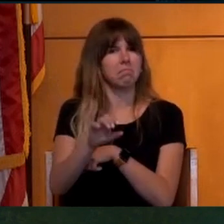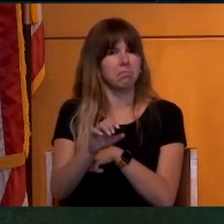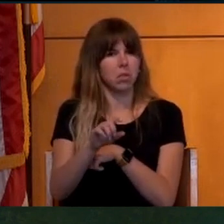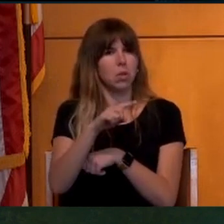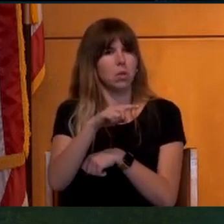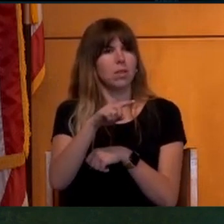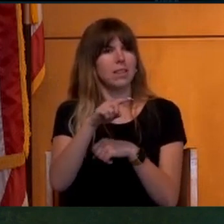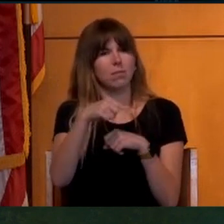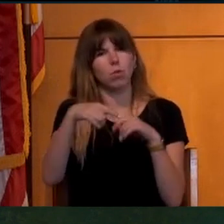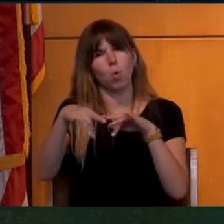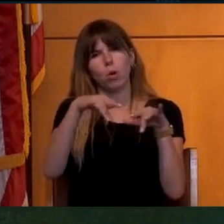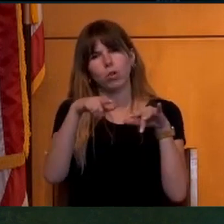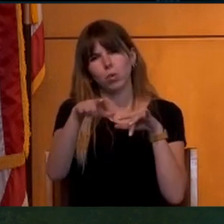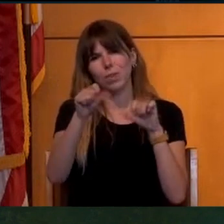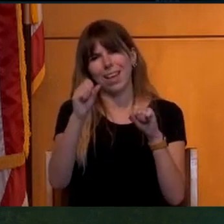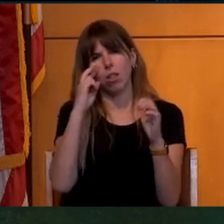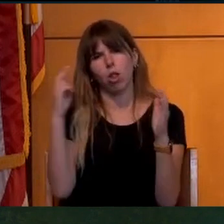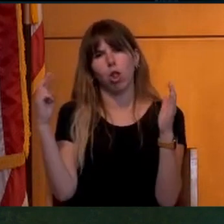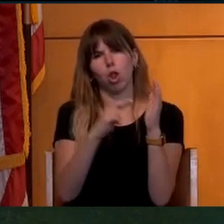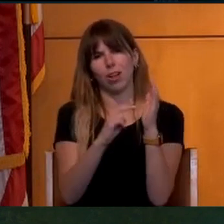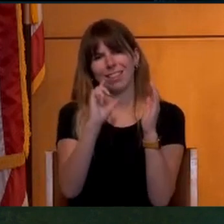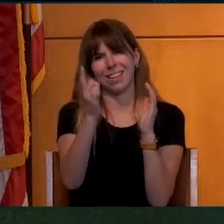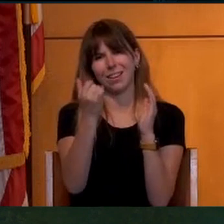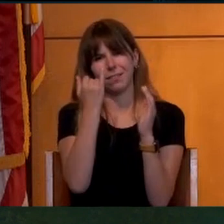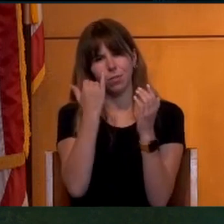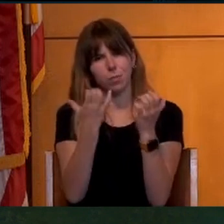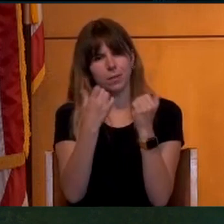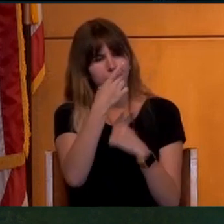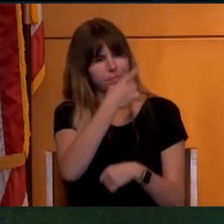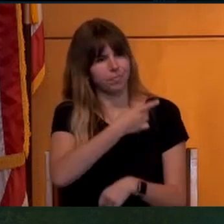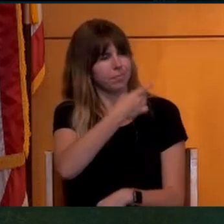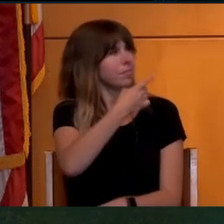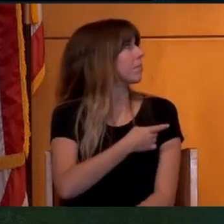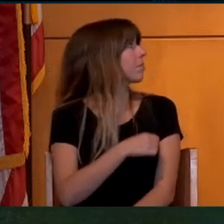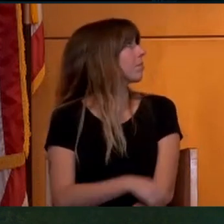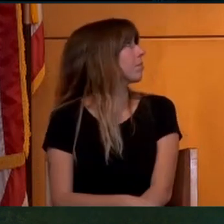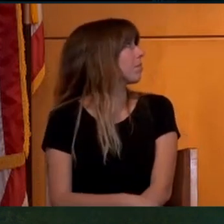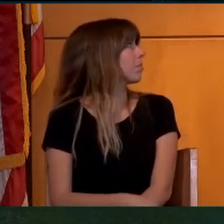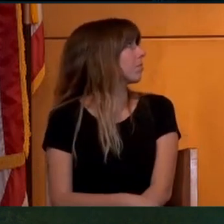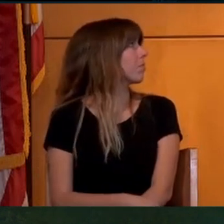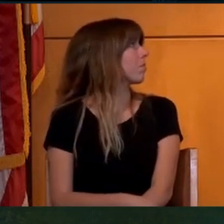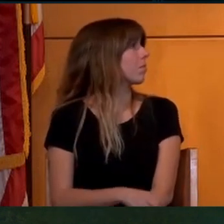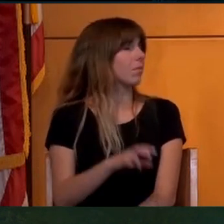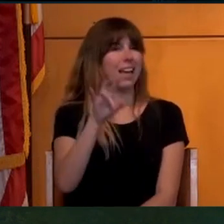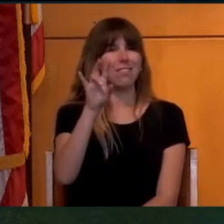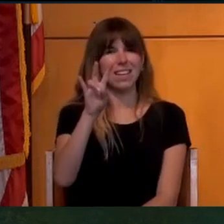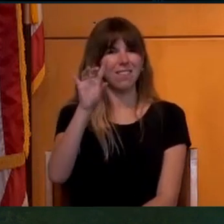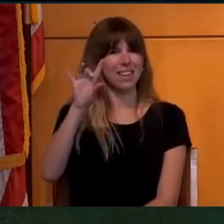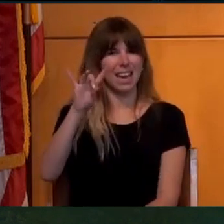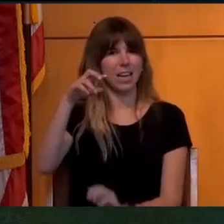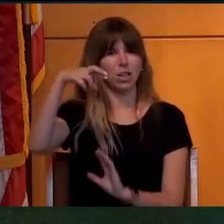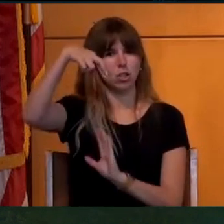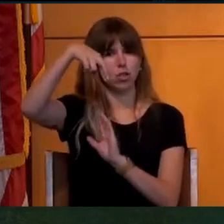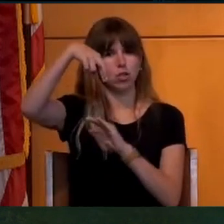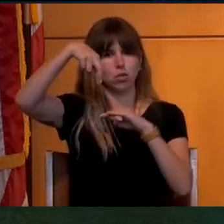31 kilometers. We're visiting 32 science stations and making 78 drill sites. That's 78 drillings down